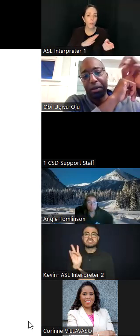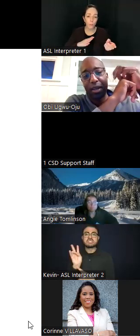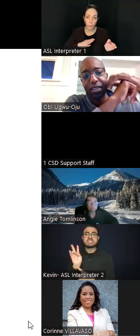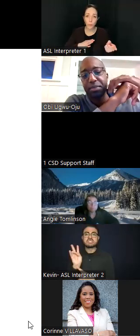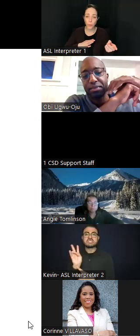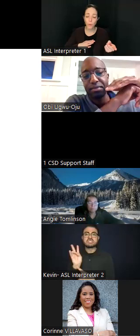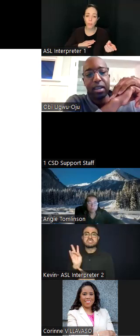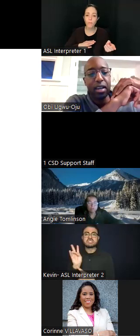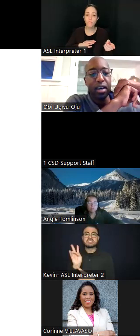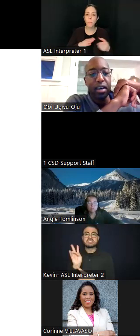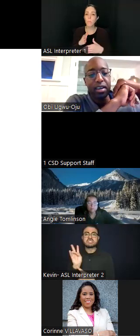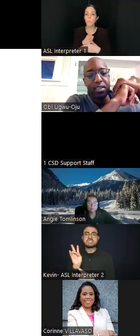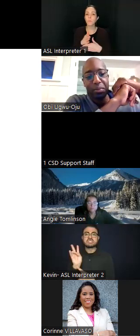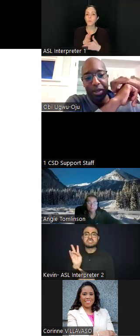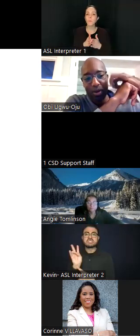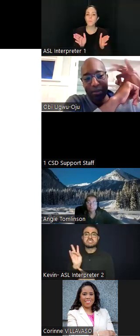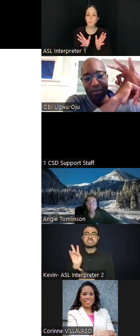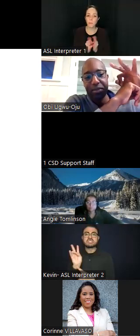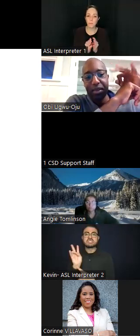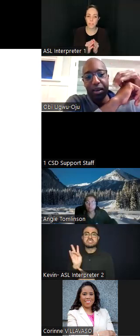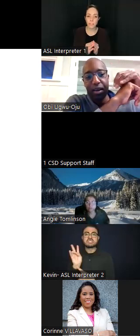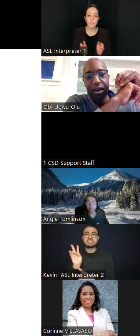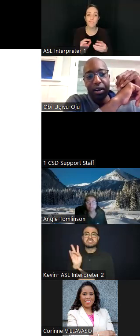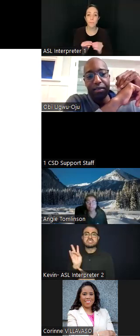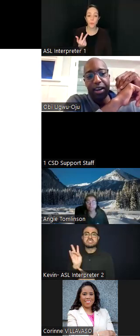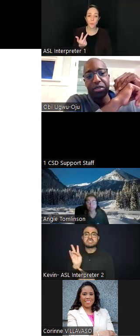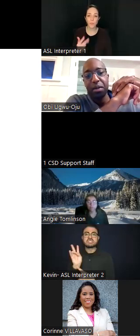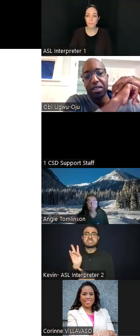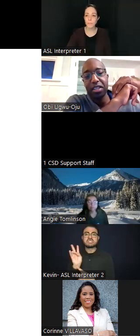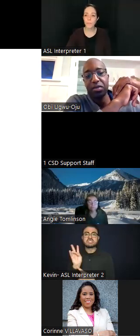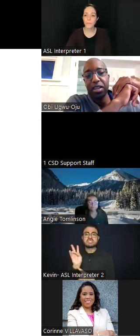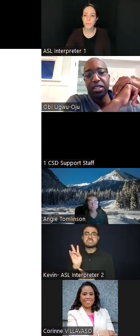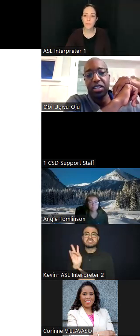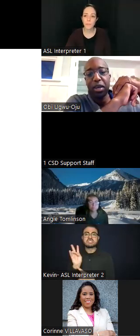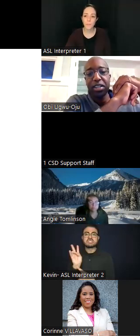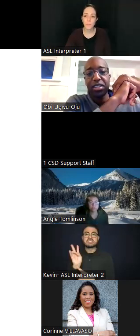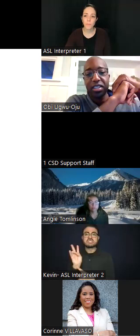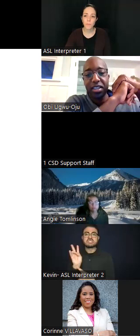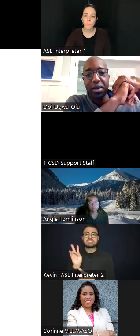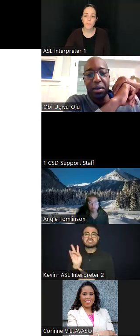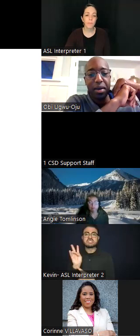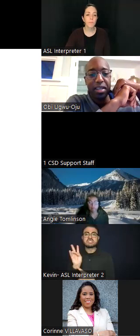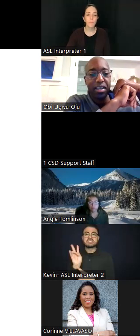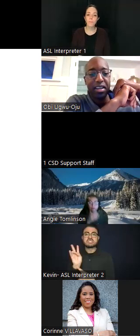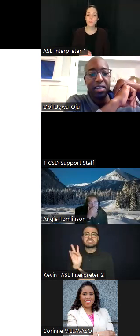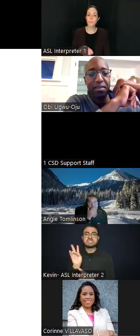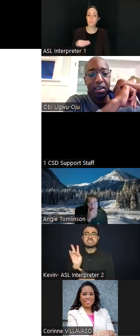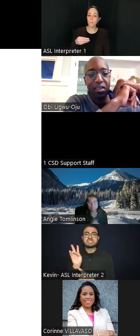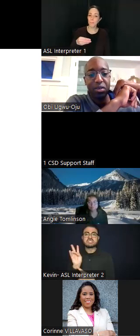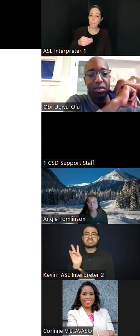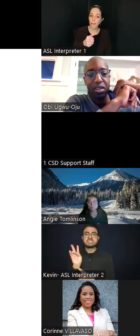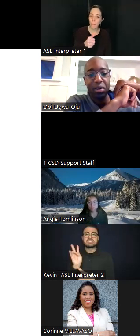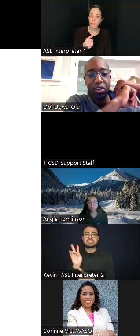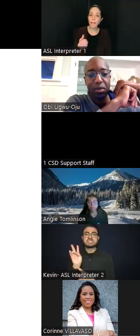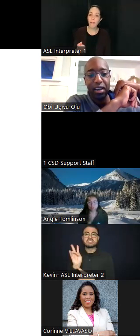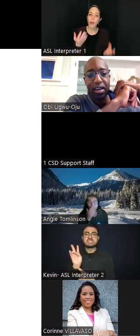between public meetings. Subpoint three, financial compensation rates shall be adjusted based on the